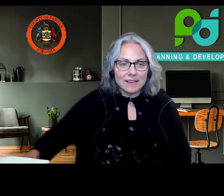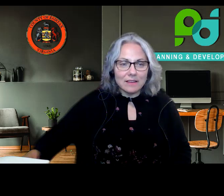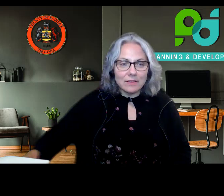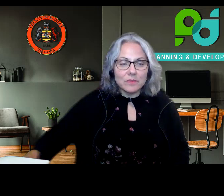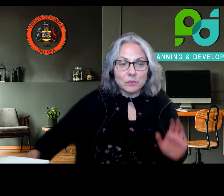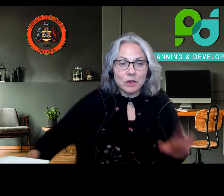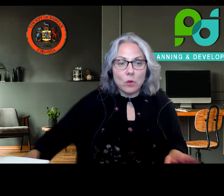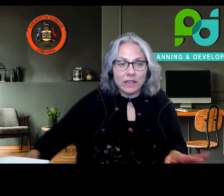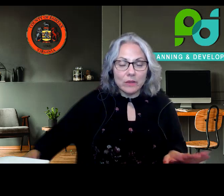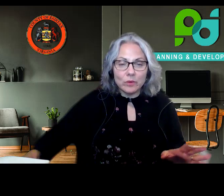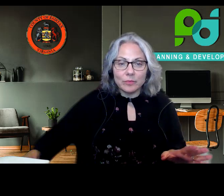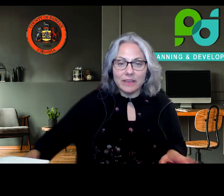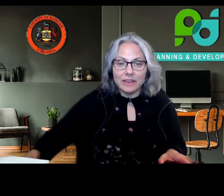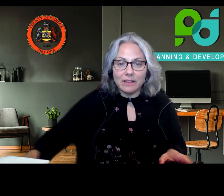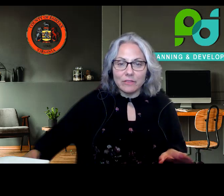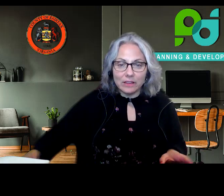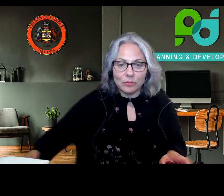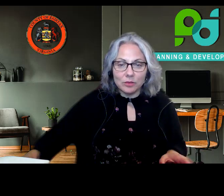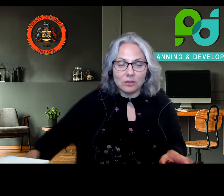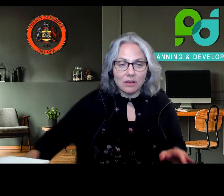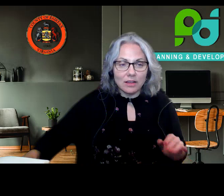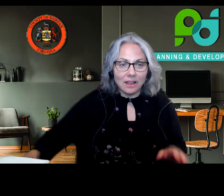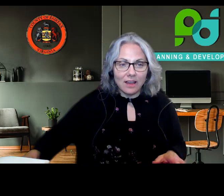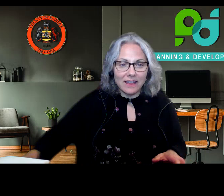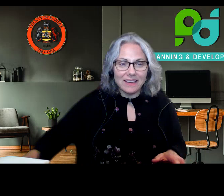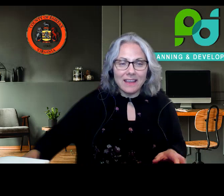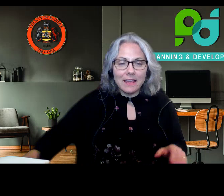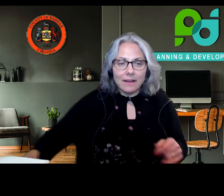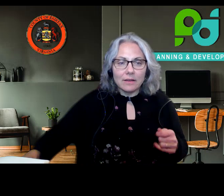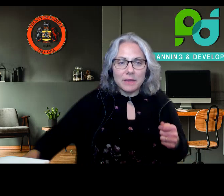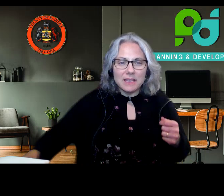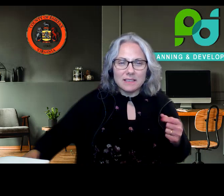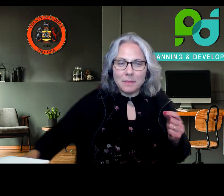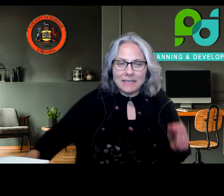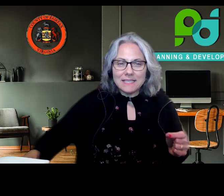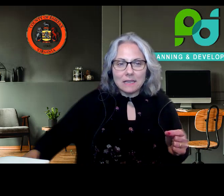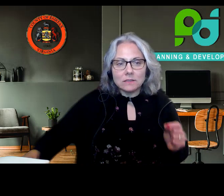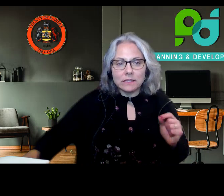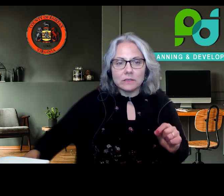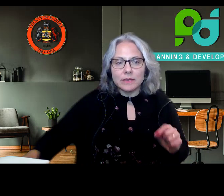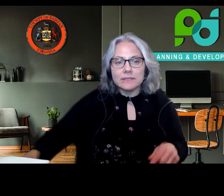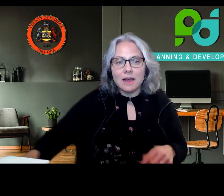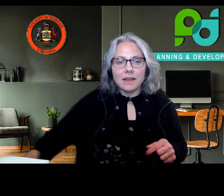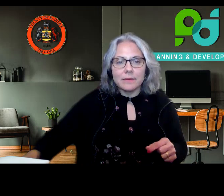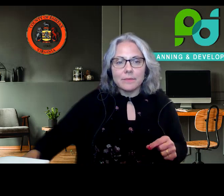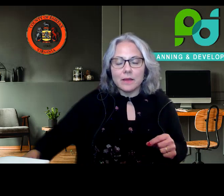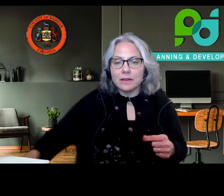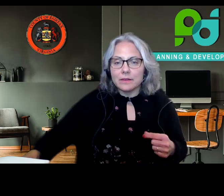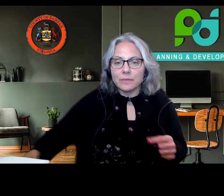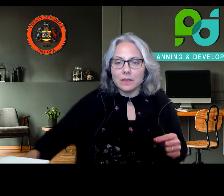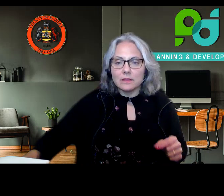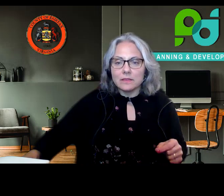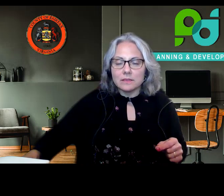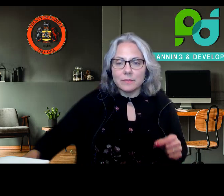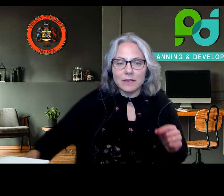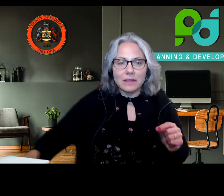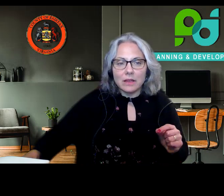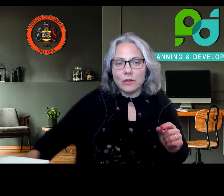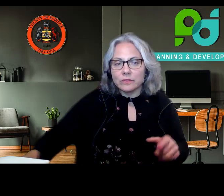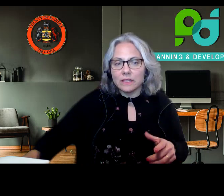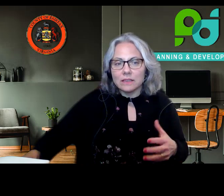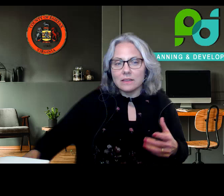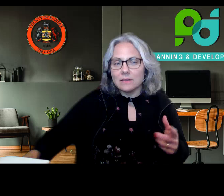Like I said, this recording will be available online. It might take a little bit of time,